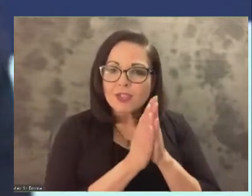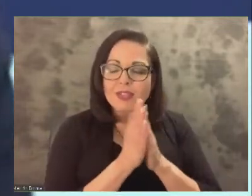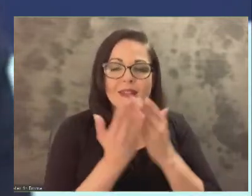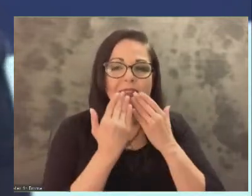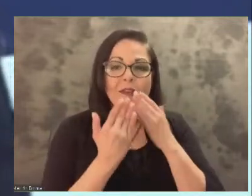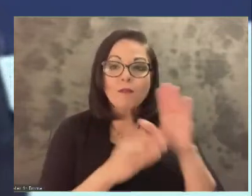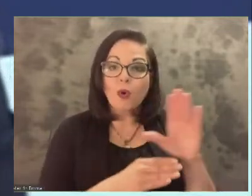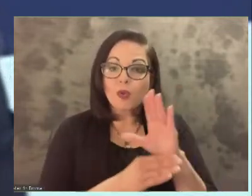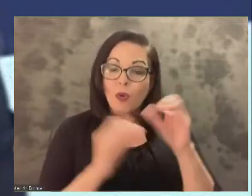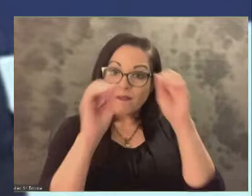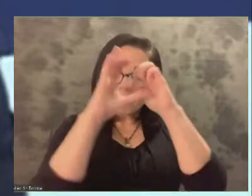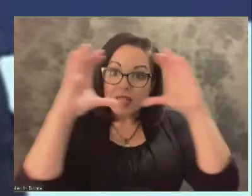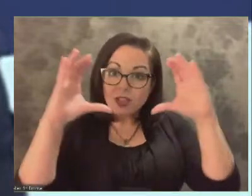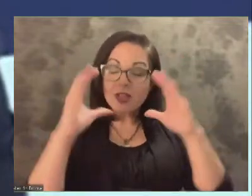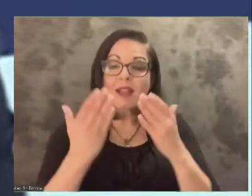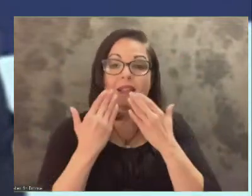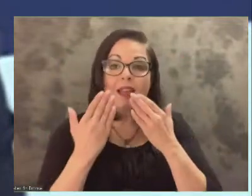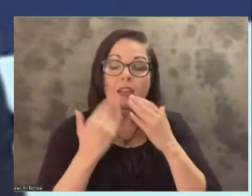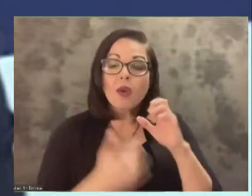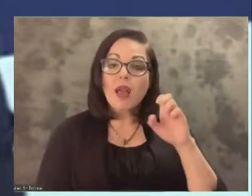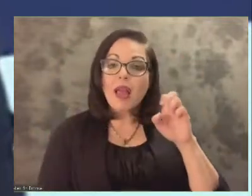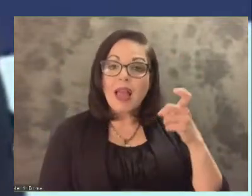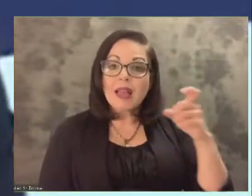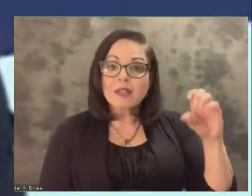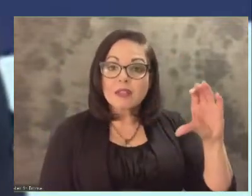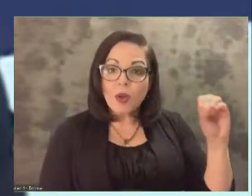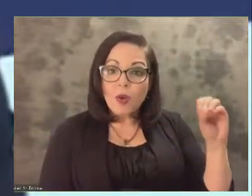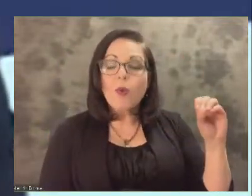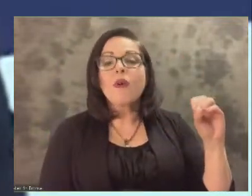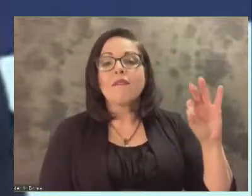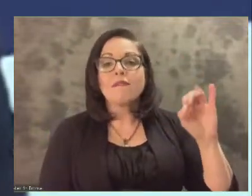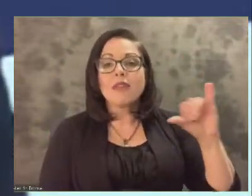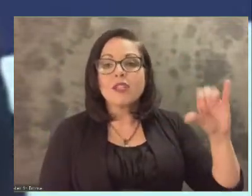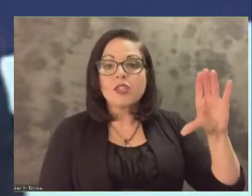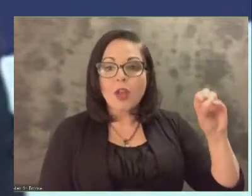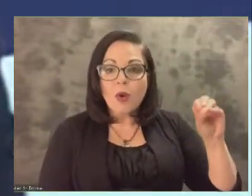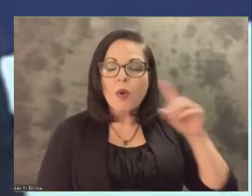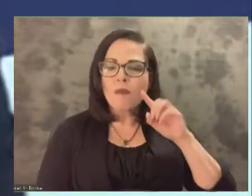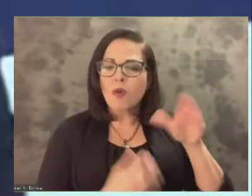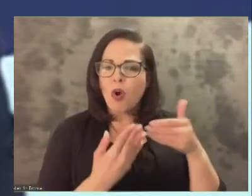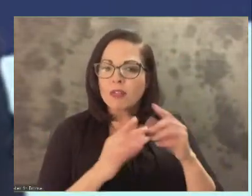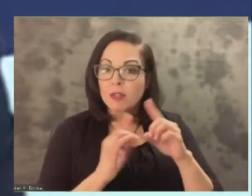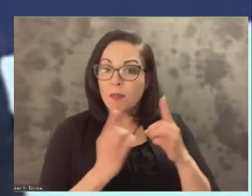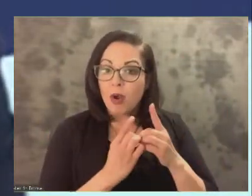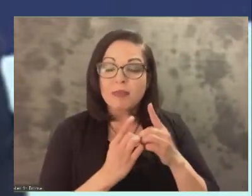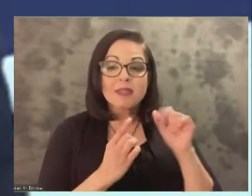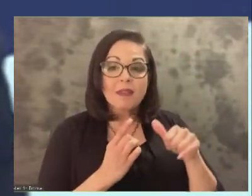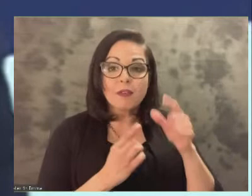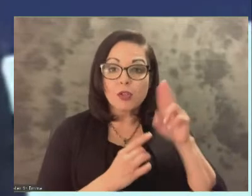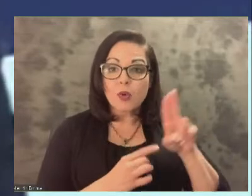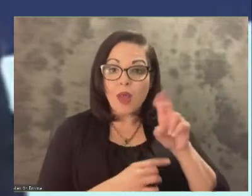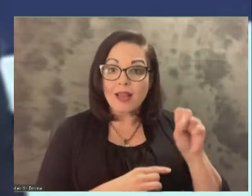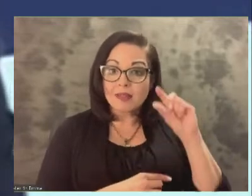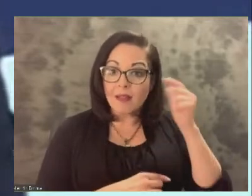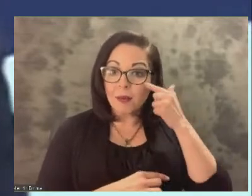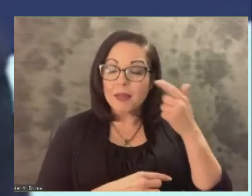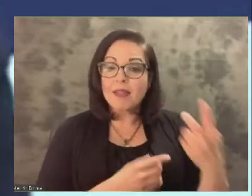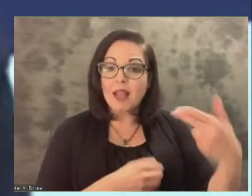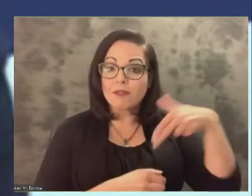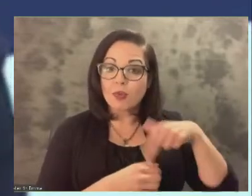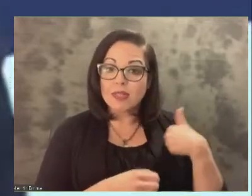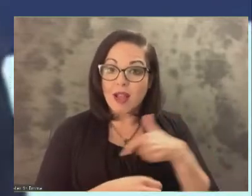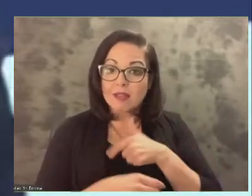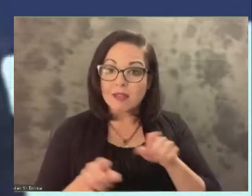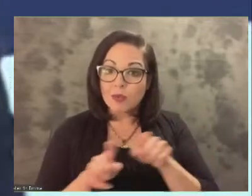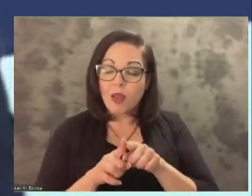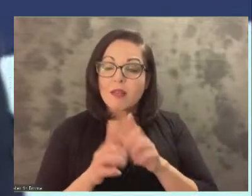to all of the ex officios representing agencies and departments across the US government. I also want to extend deep appreciation